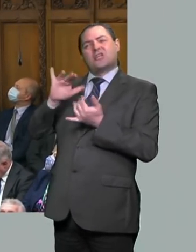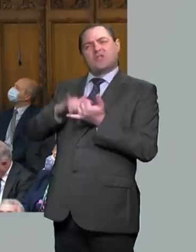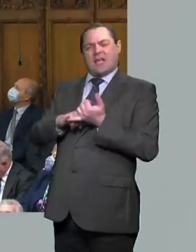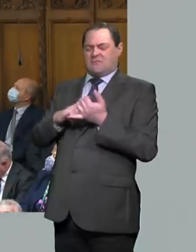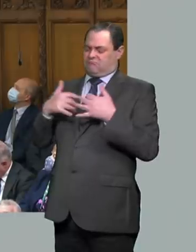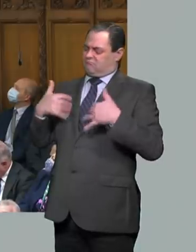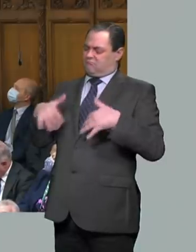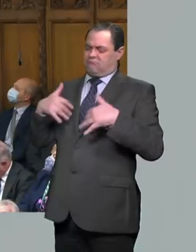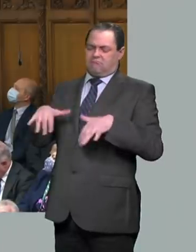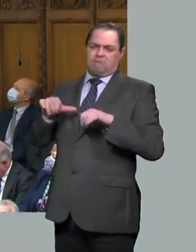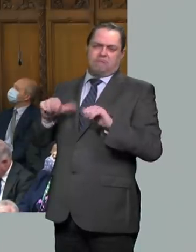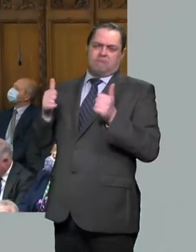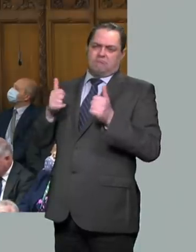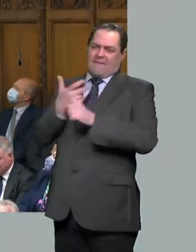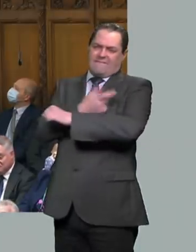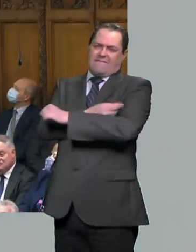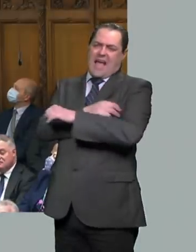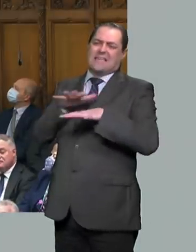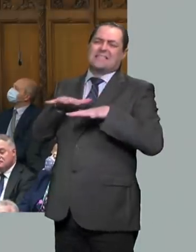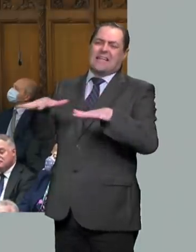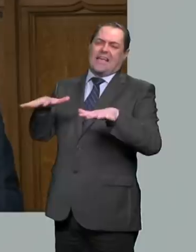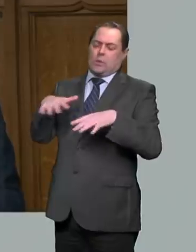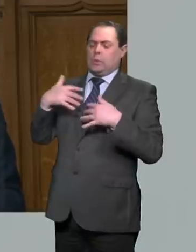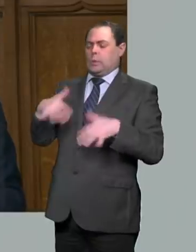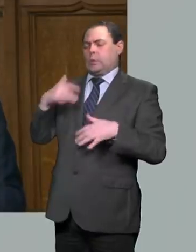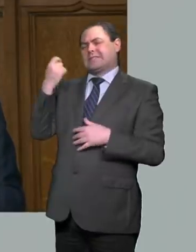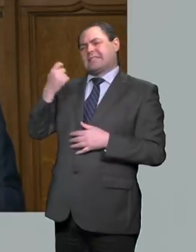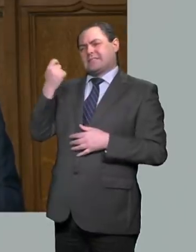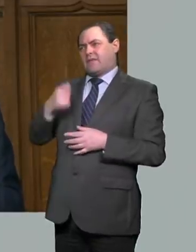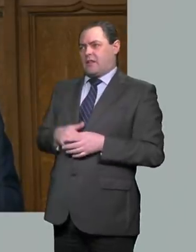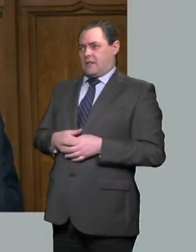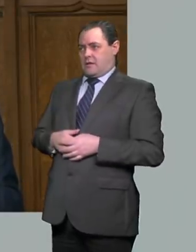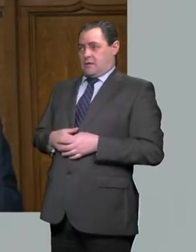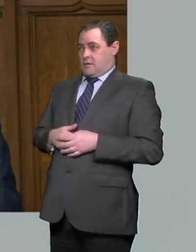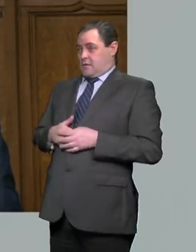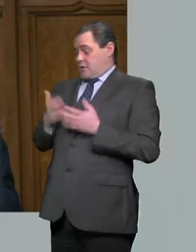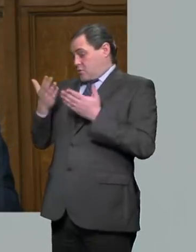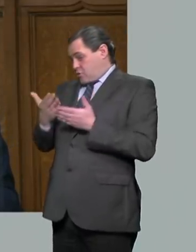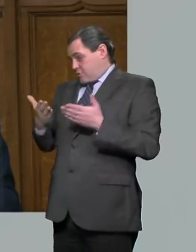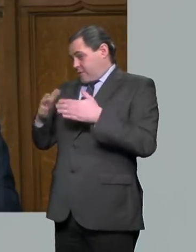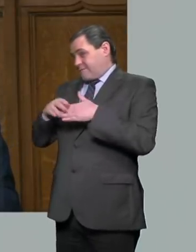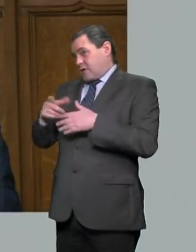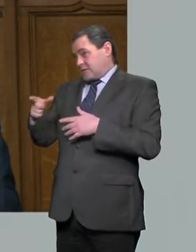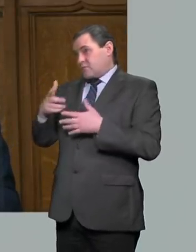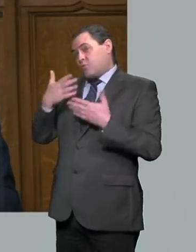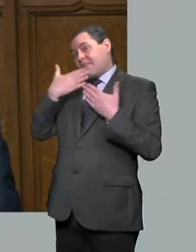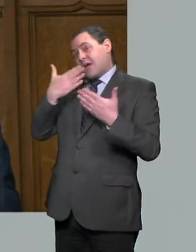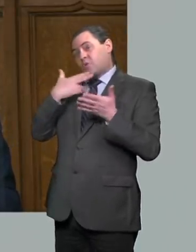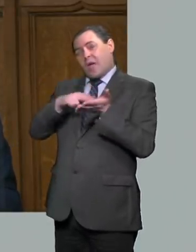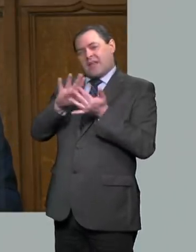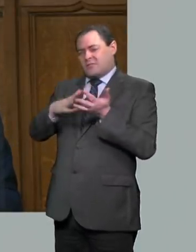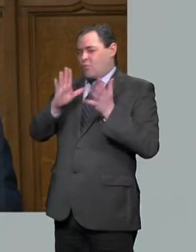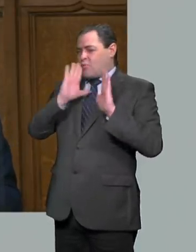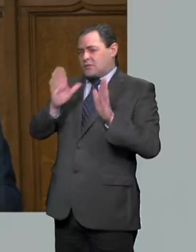job with the vaccine rollout, making it a resounding success. Would my right honourable friend join me in thanking the wonderful